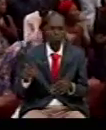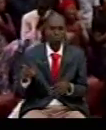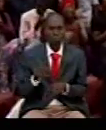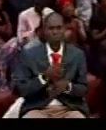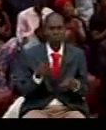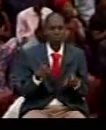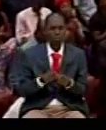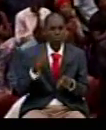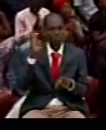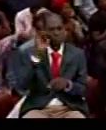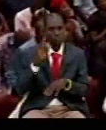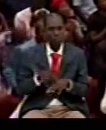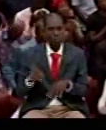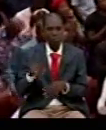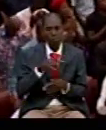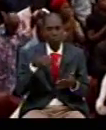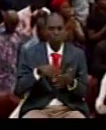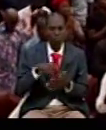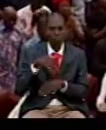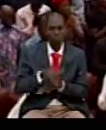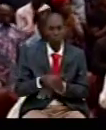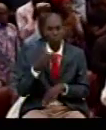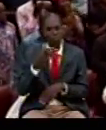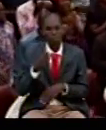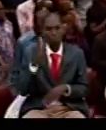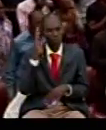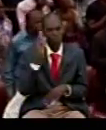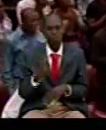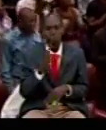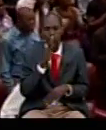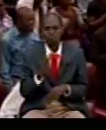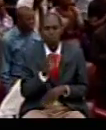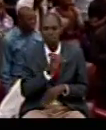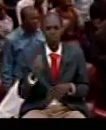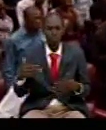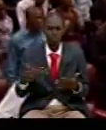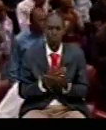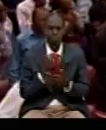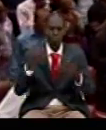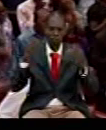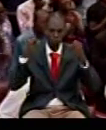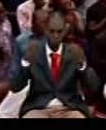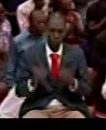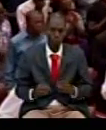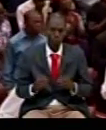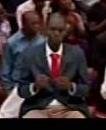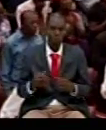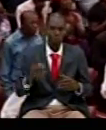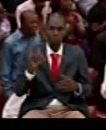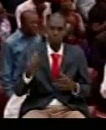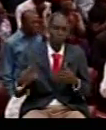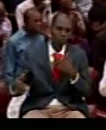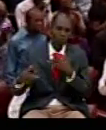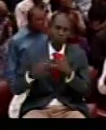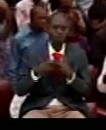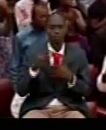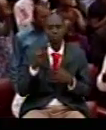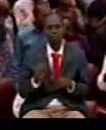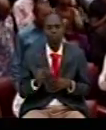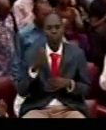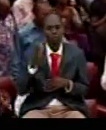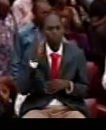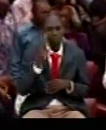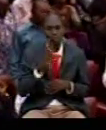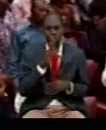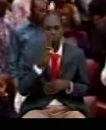it touches you tonight, there's going to be revitalization. There's going to be restoration. There's going